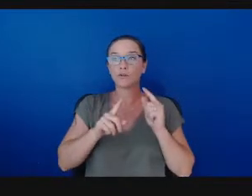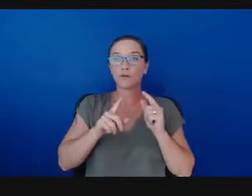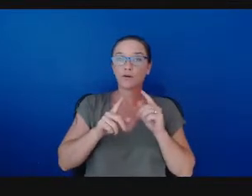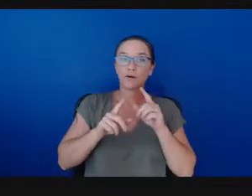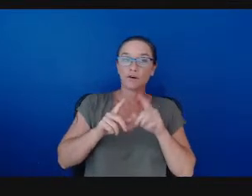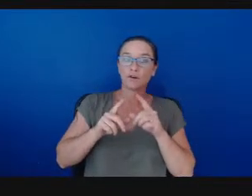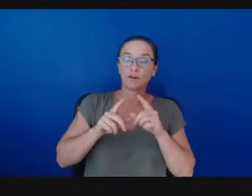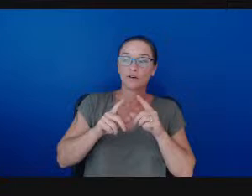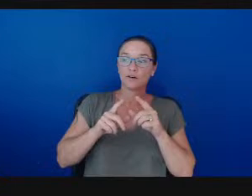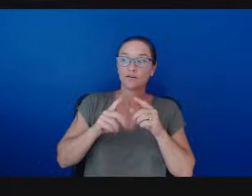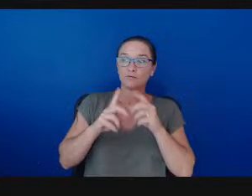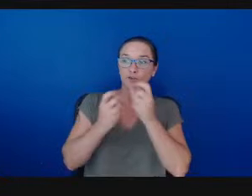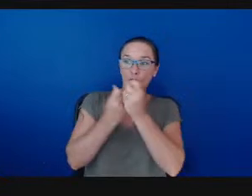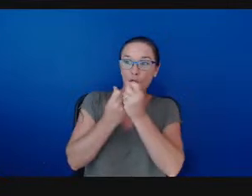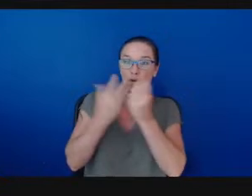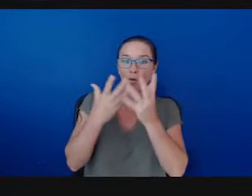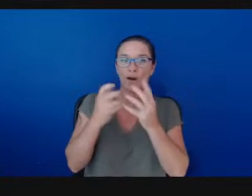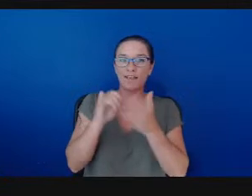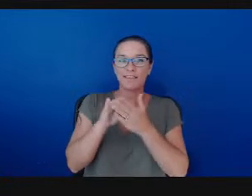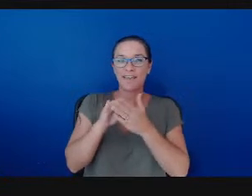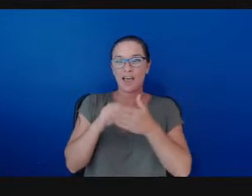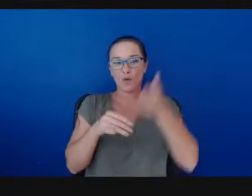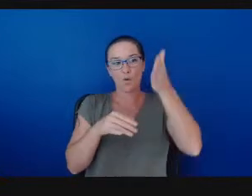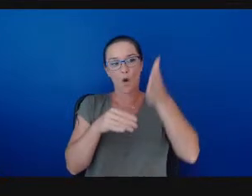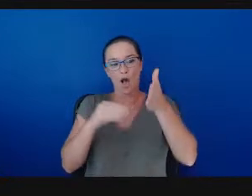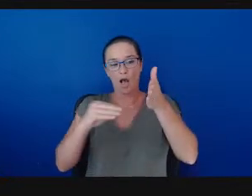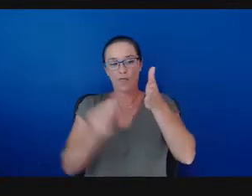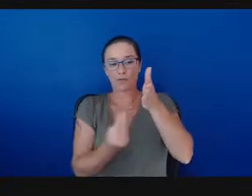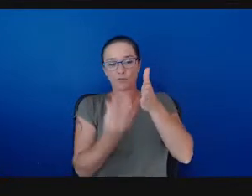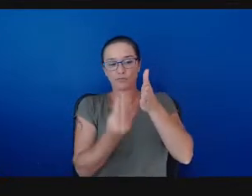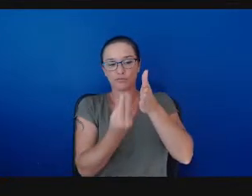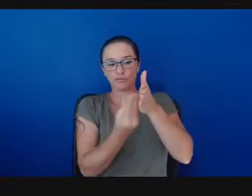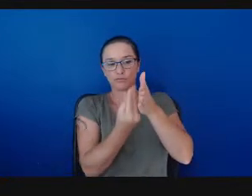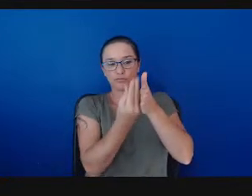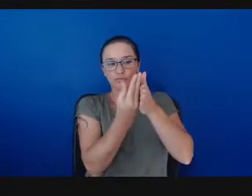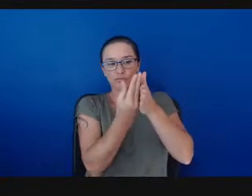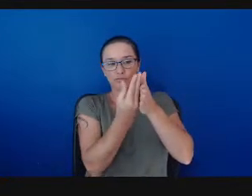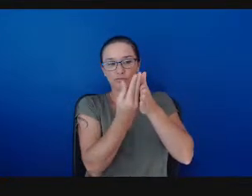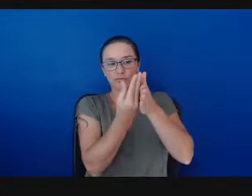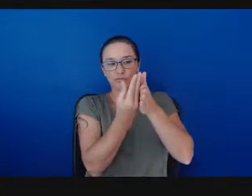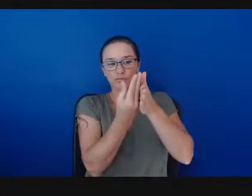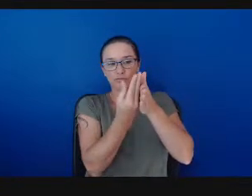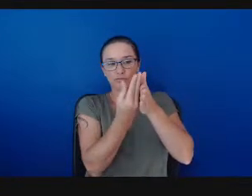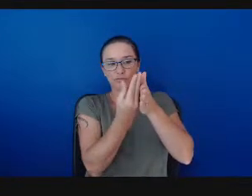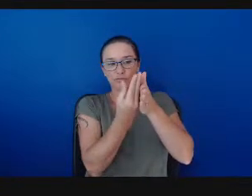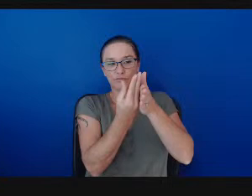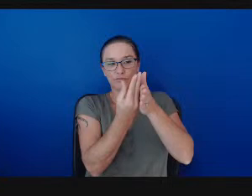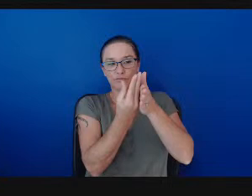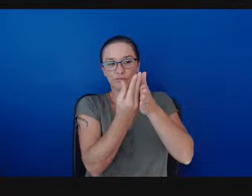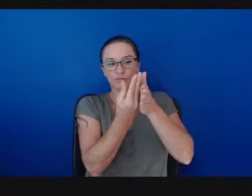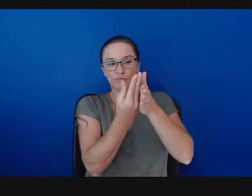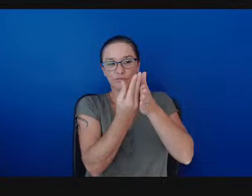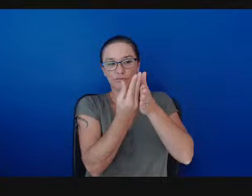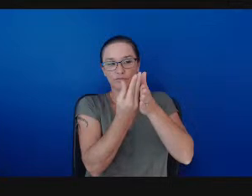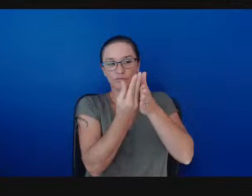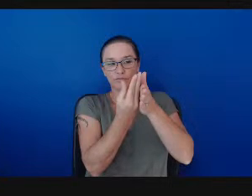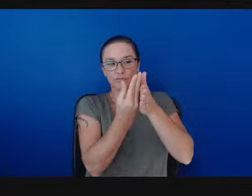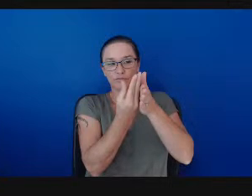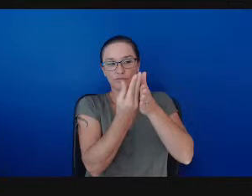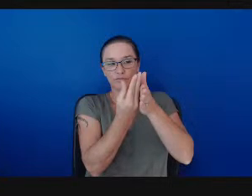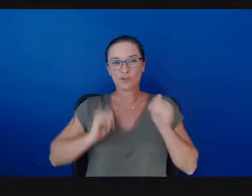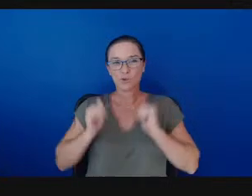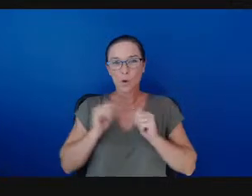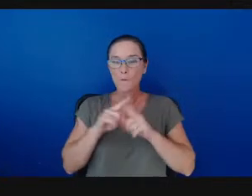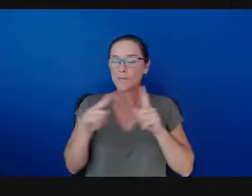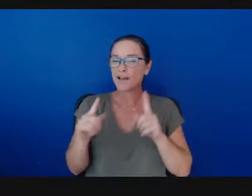able to walk to that outer wall of the down drop block and be able to climb it, because that would have just been a great show. But it doesn't